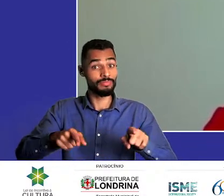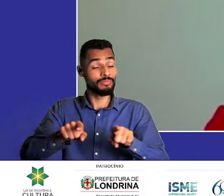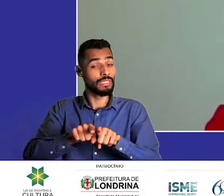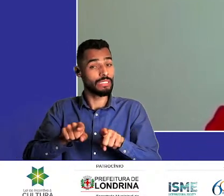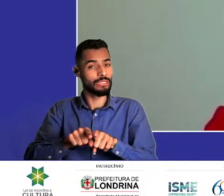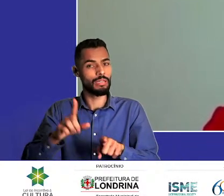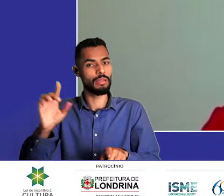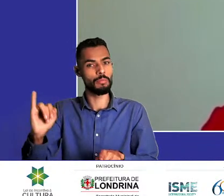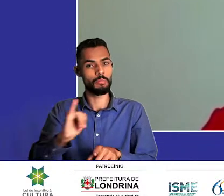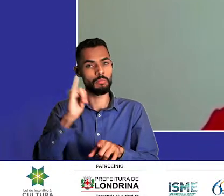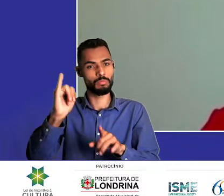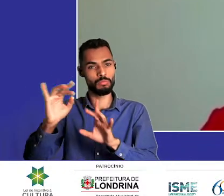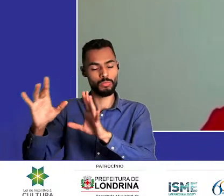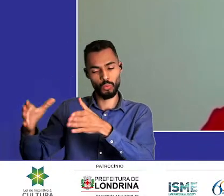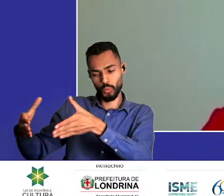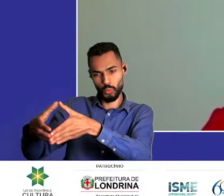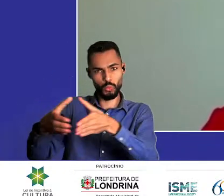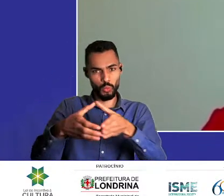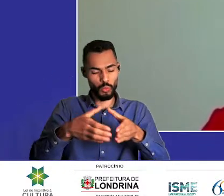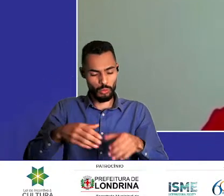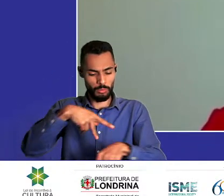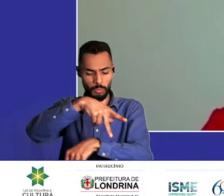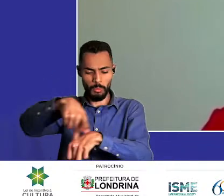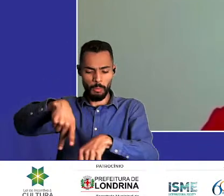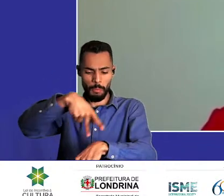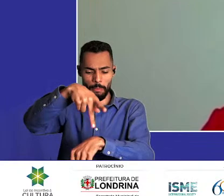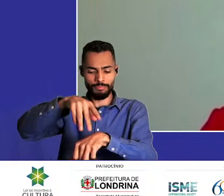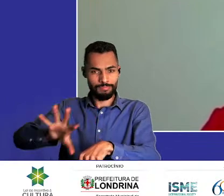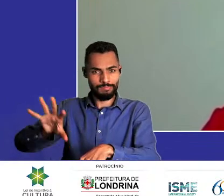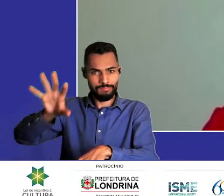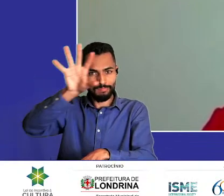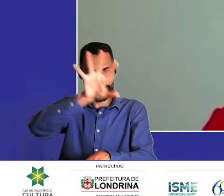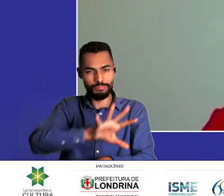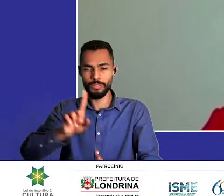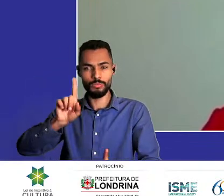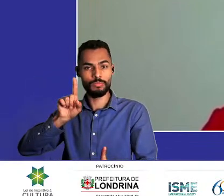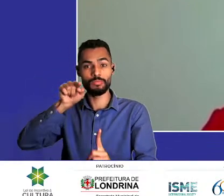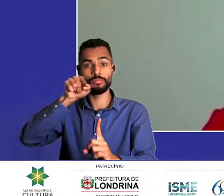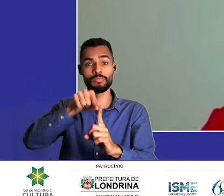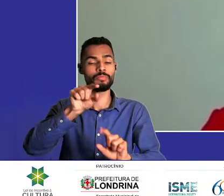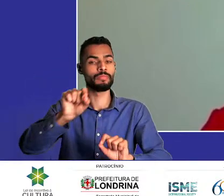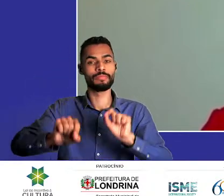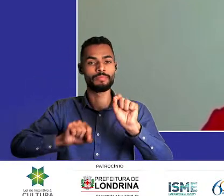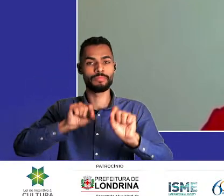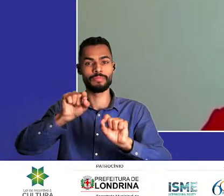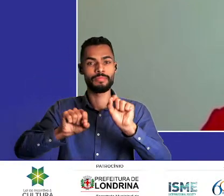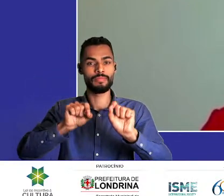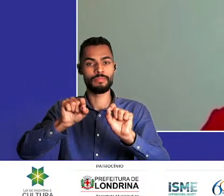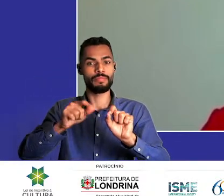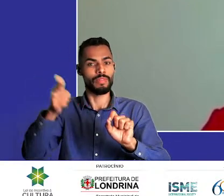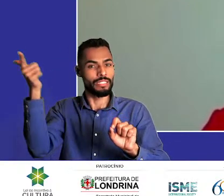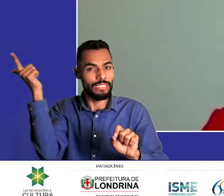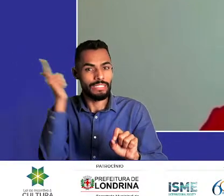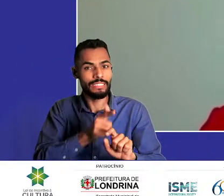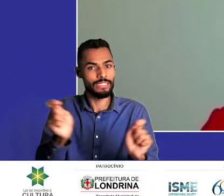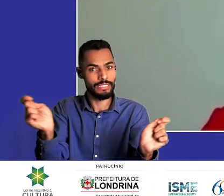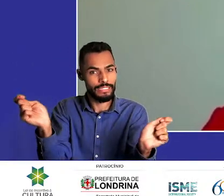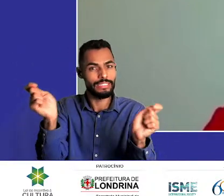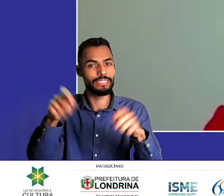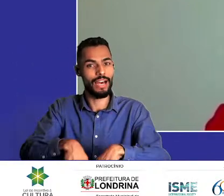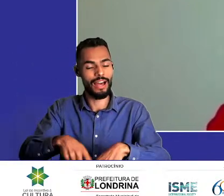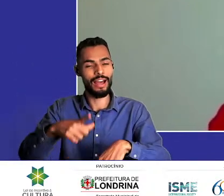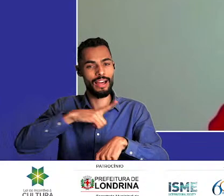community with a mission to make inclusive music education a reality,